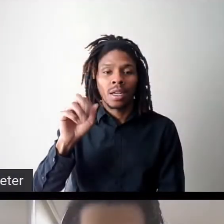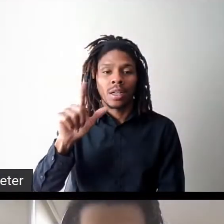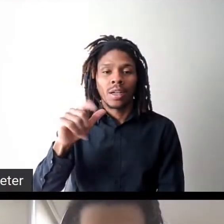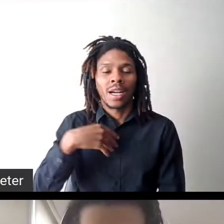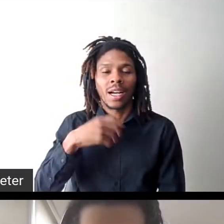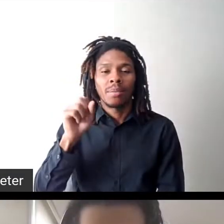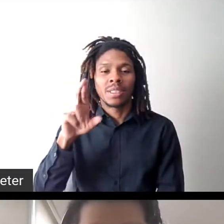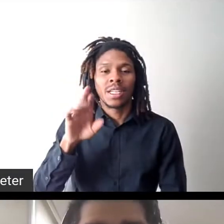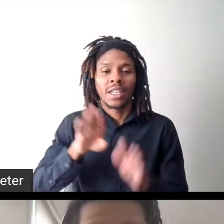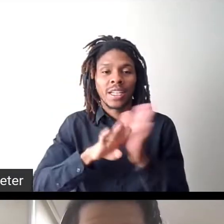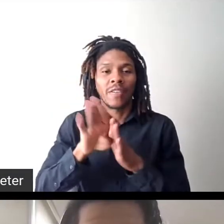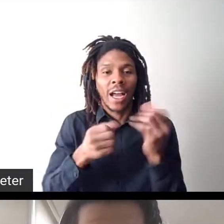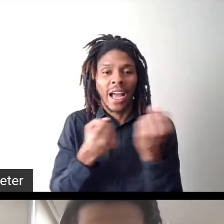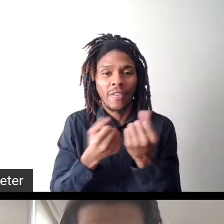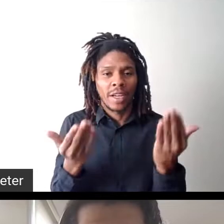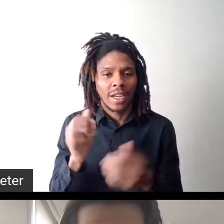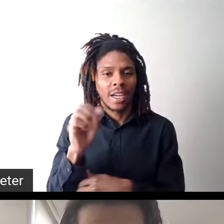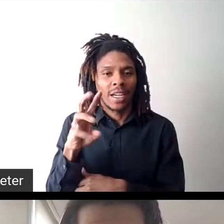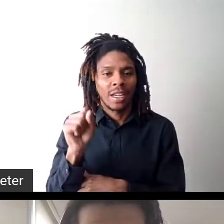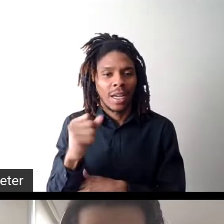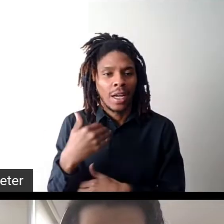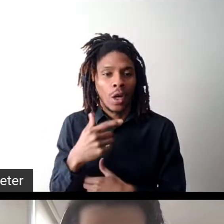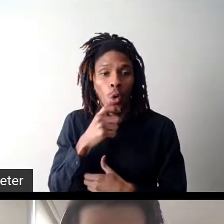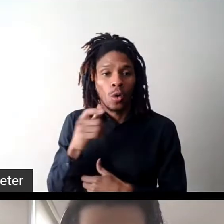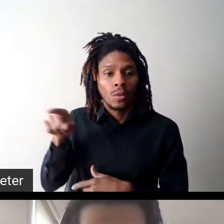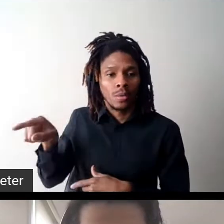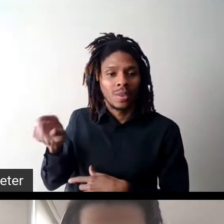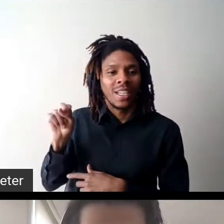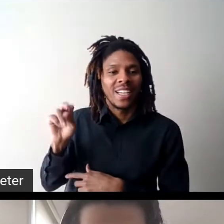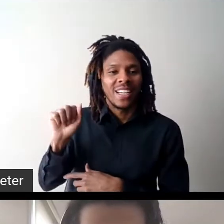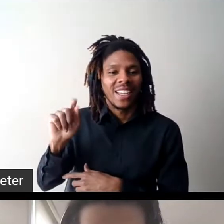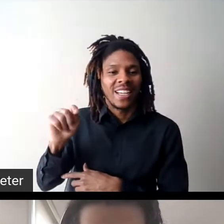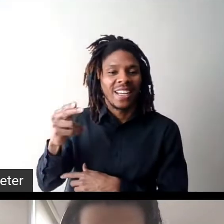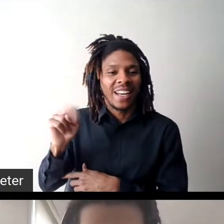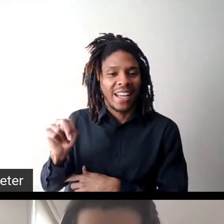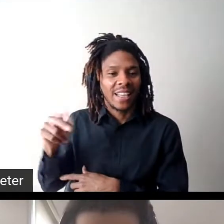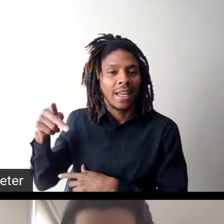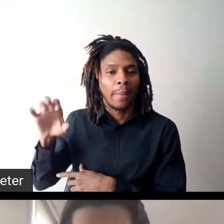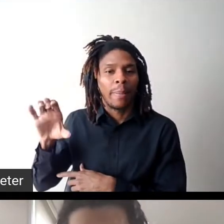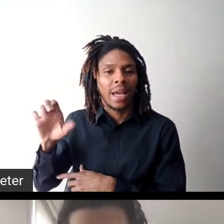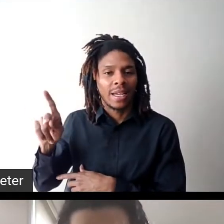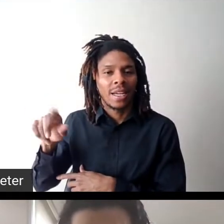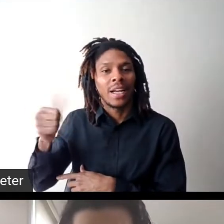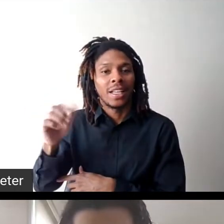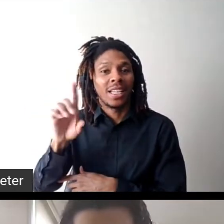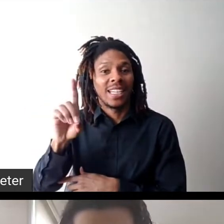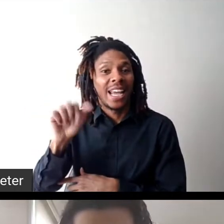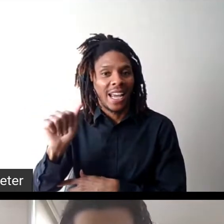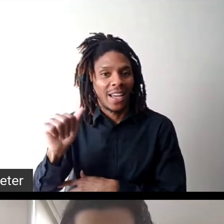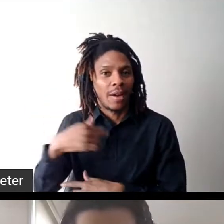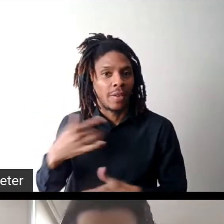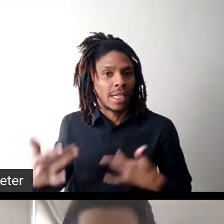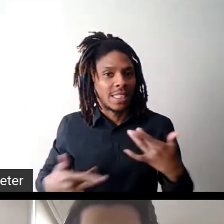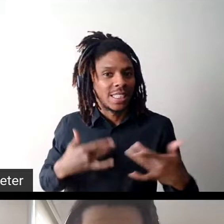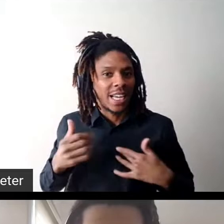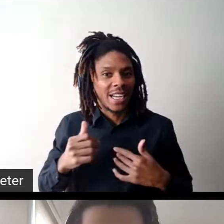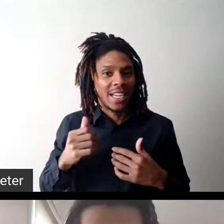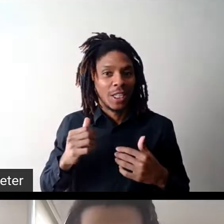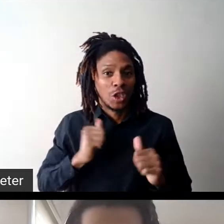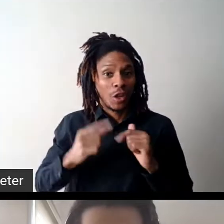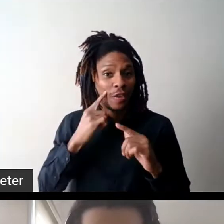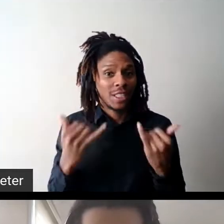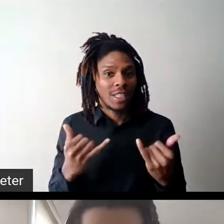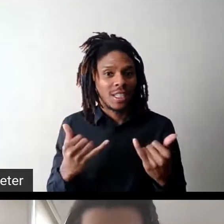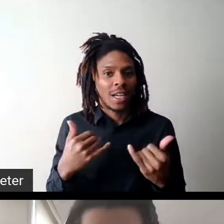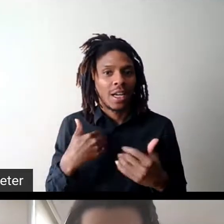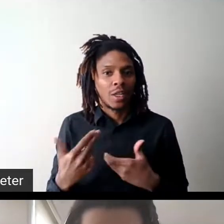here at AWS. I'm joined by one of my co-hosts, Nathan Peck, another DA, and we have an exciting episode for you today. We're joined by a member